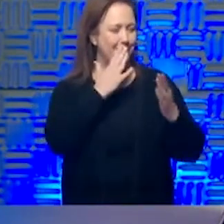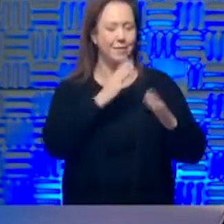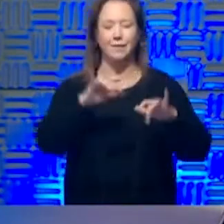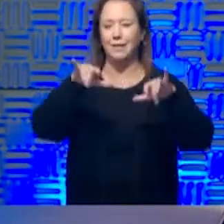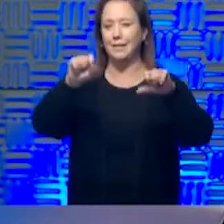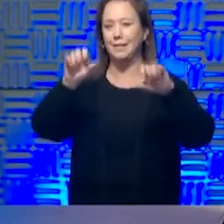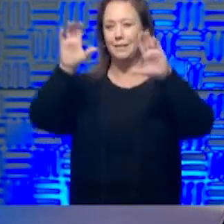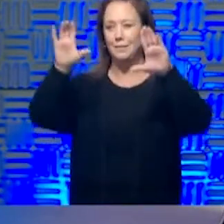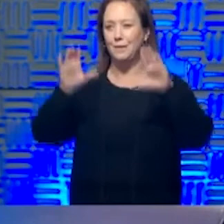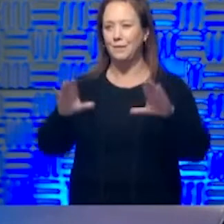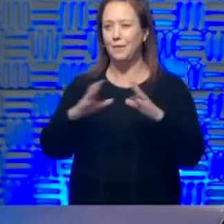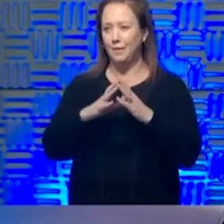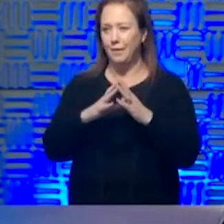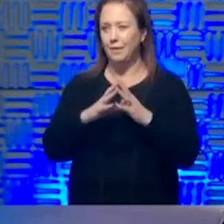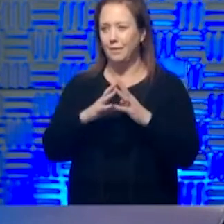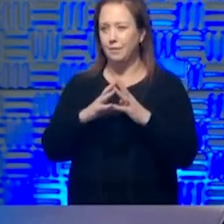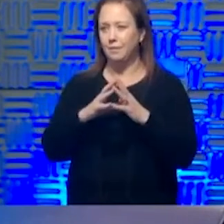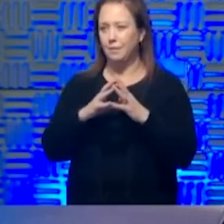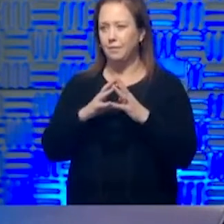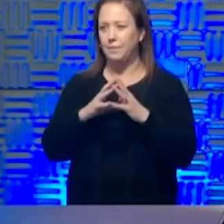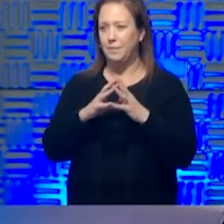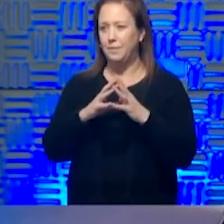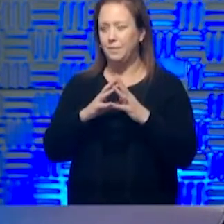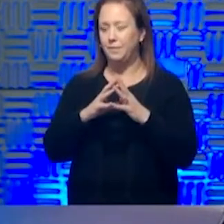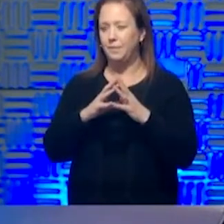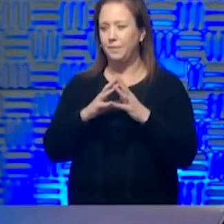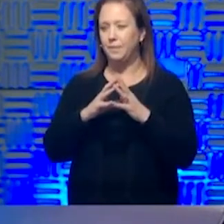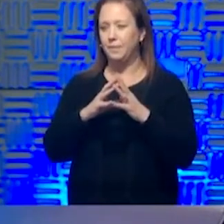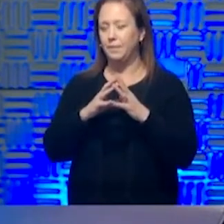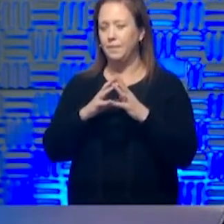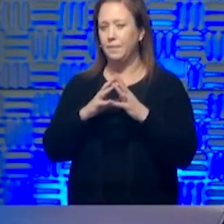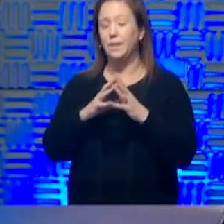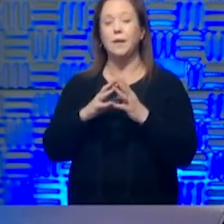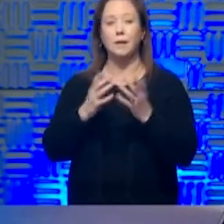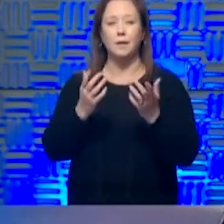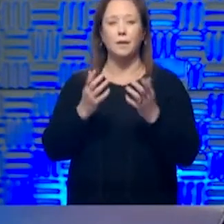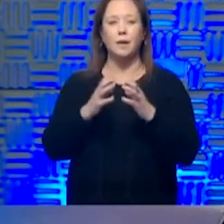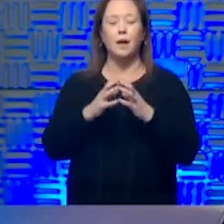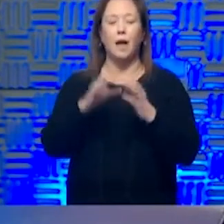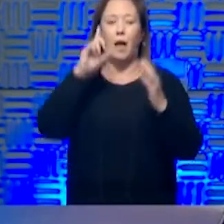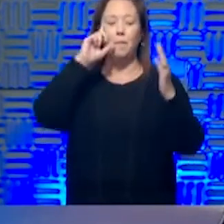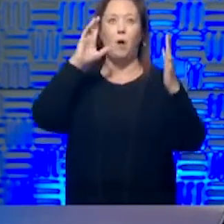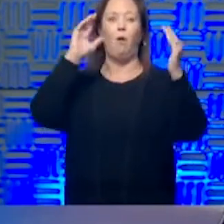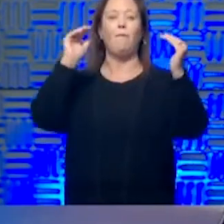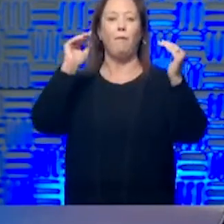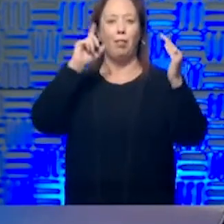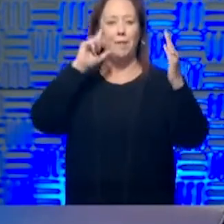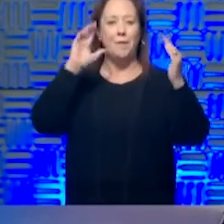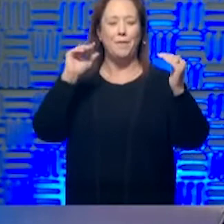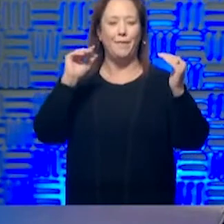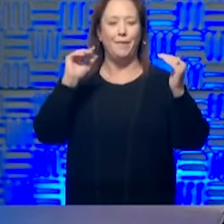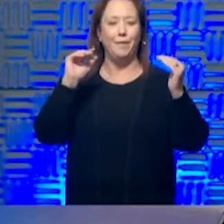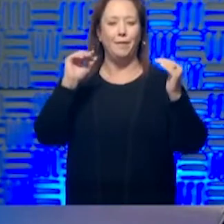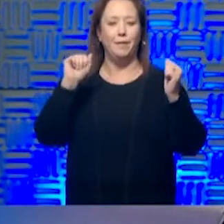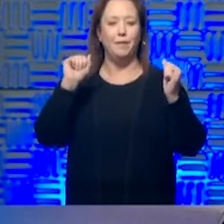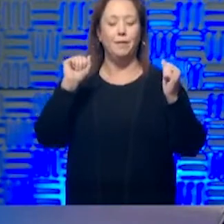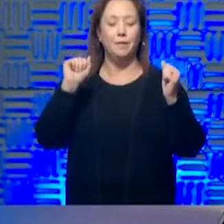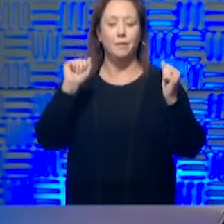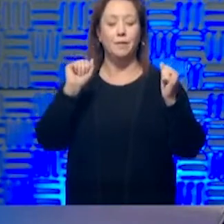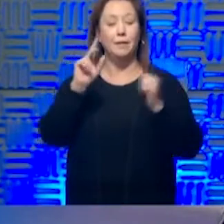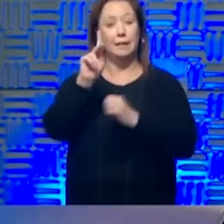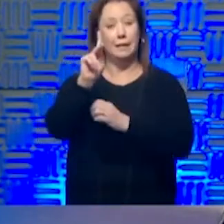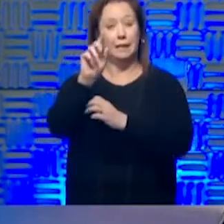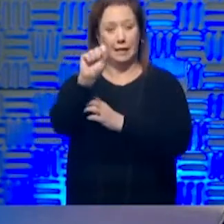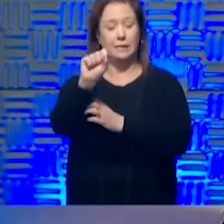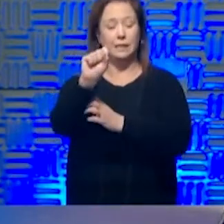absolutely remarkable. And so with that, I'm hopeful that you know, in